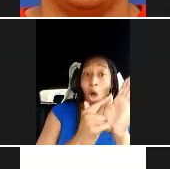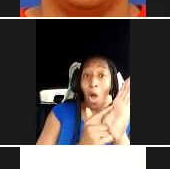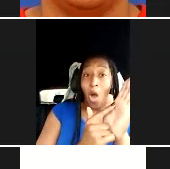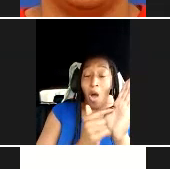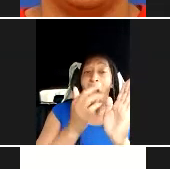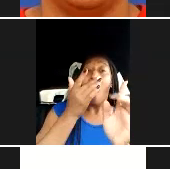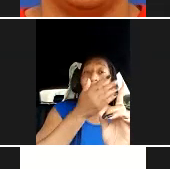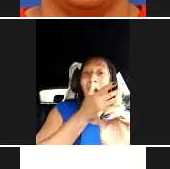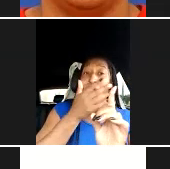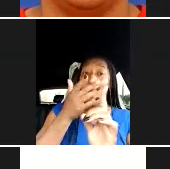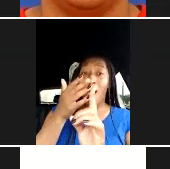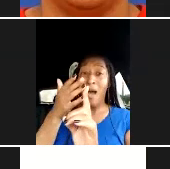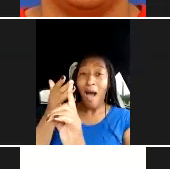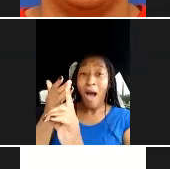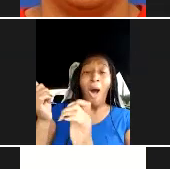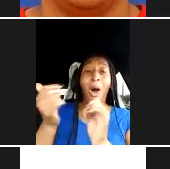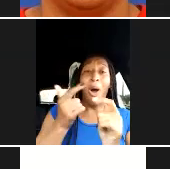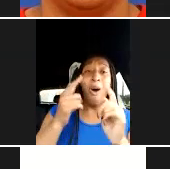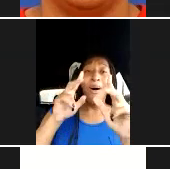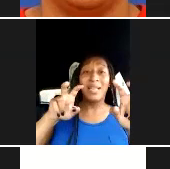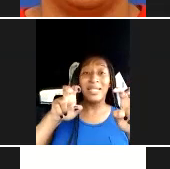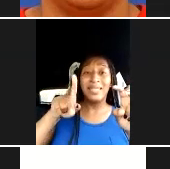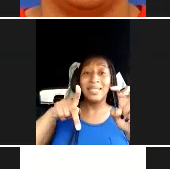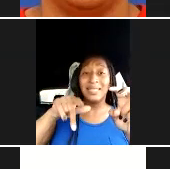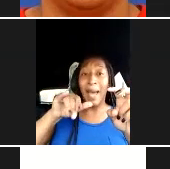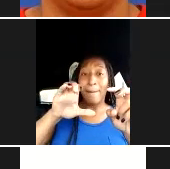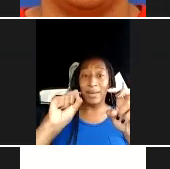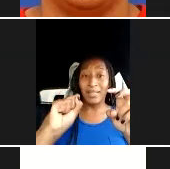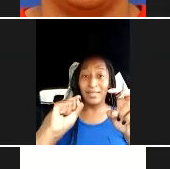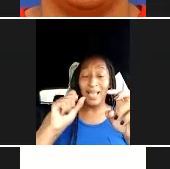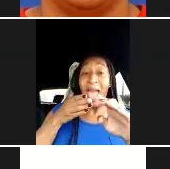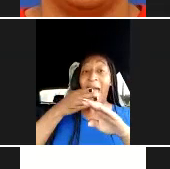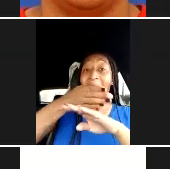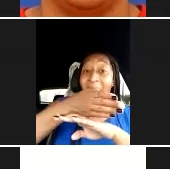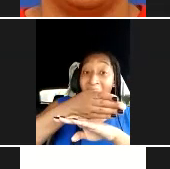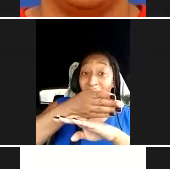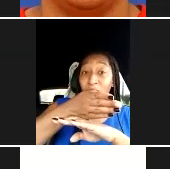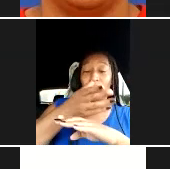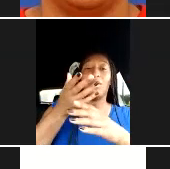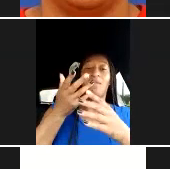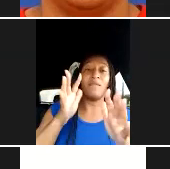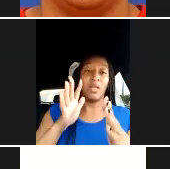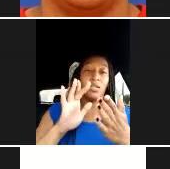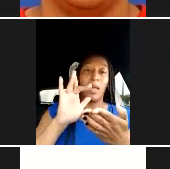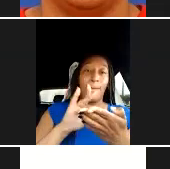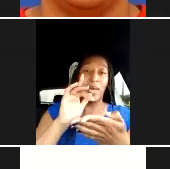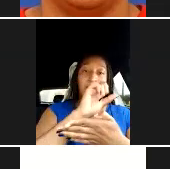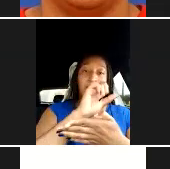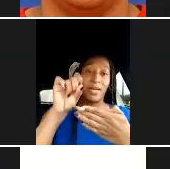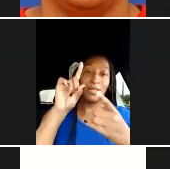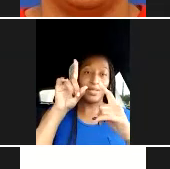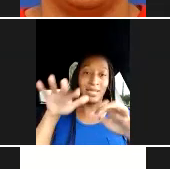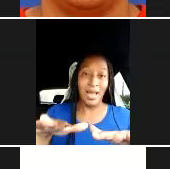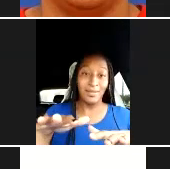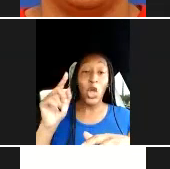after midterm. Okay. And so your assignment on this study guide is